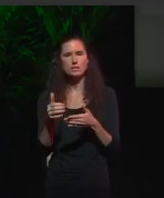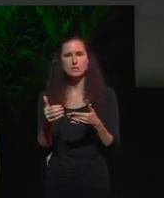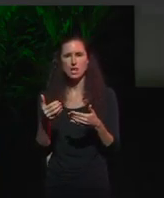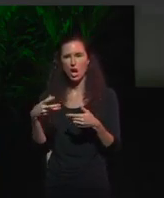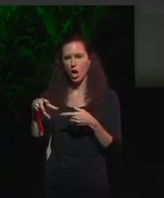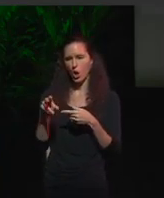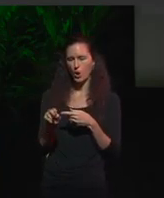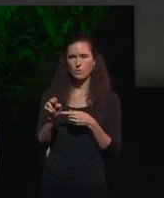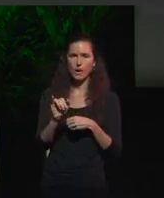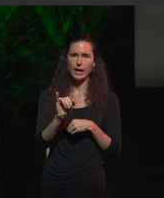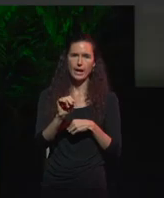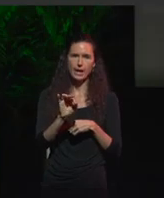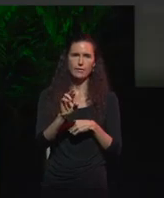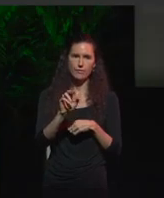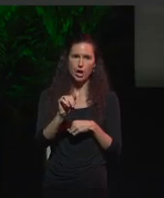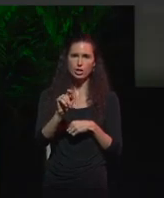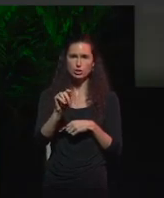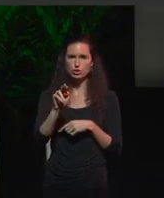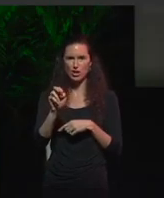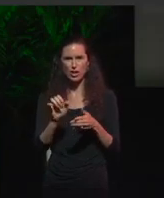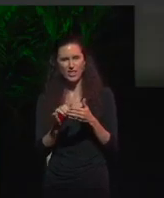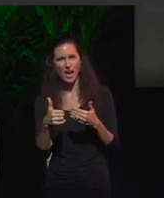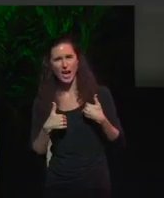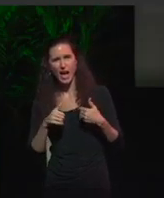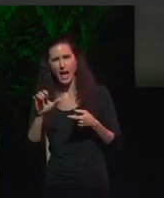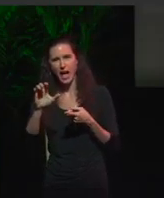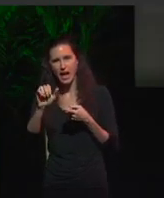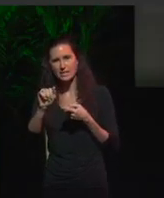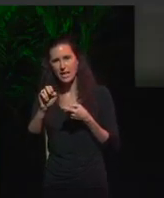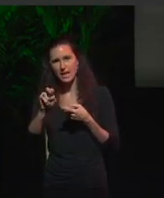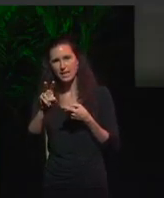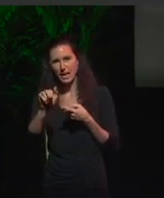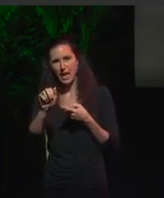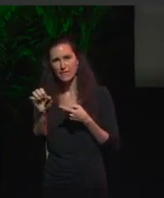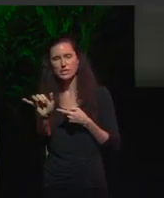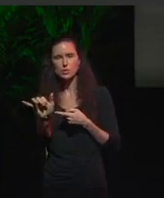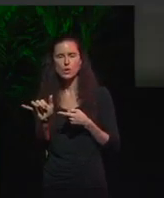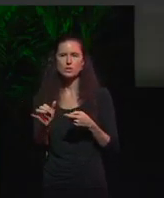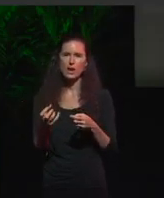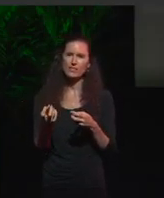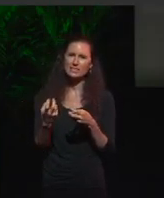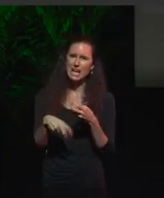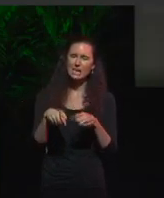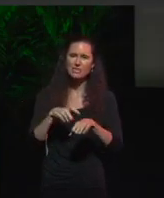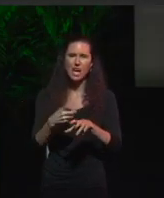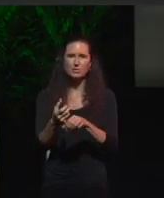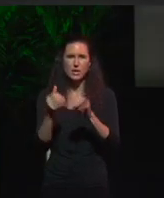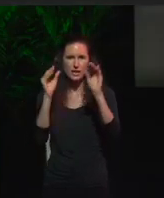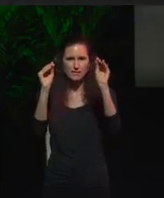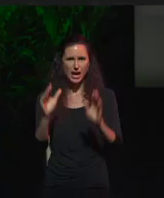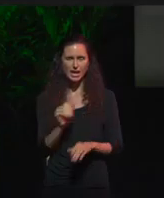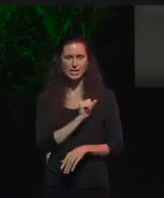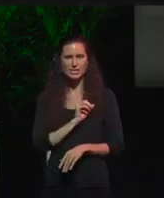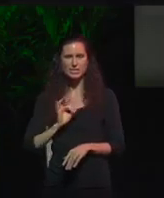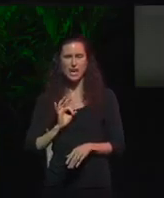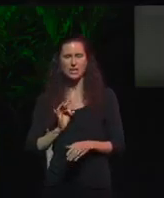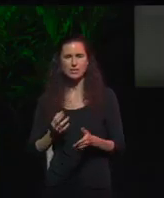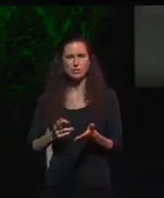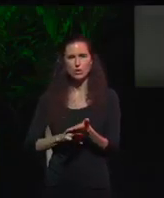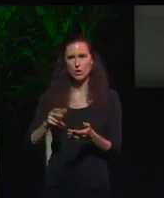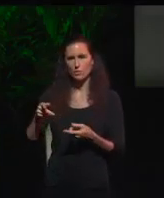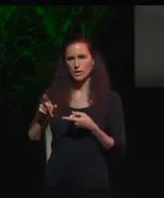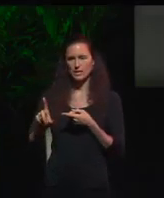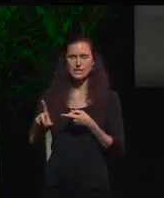who owns Canvas as well. So we were having a hard time getting faculty and staff to enroll in PD through